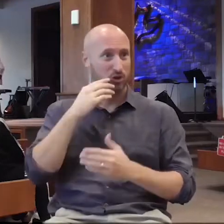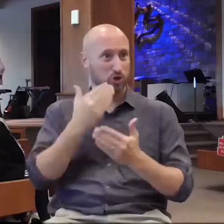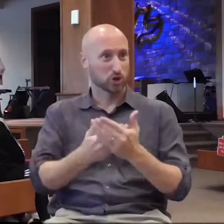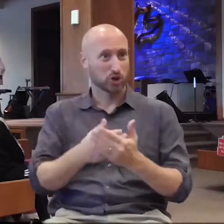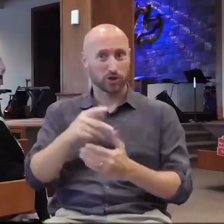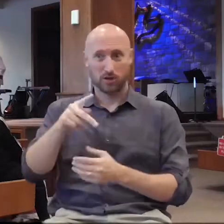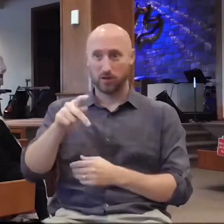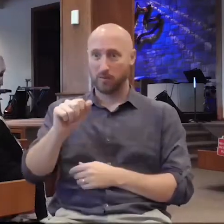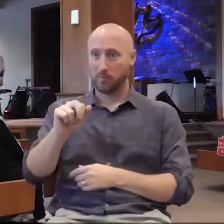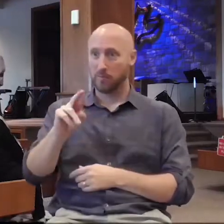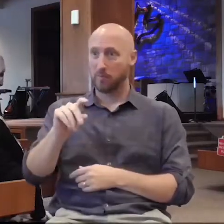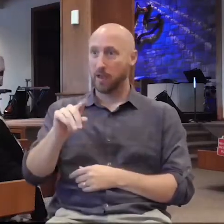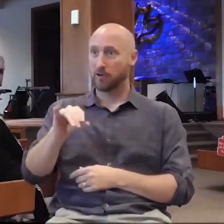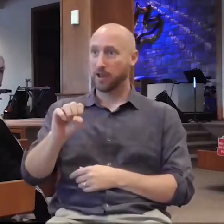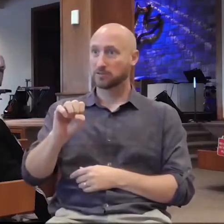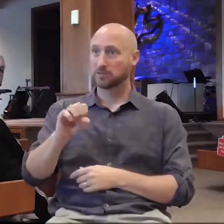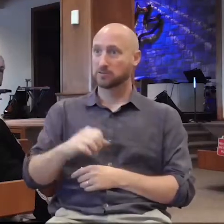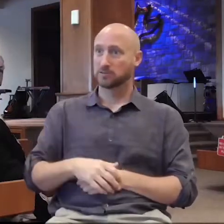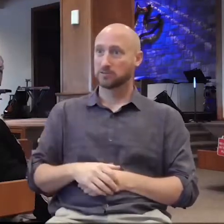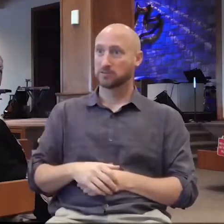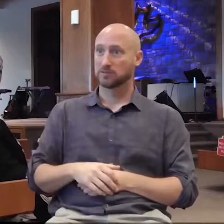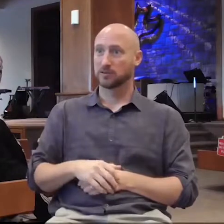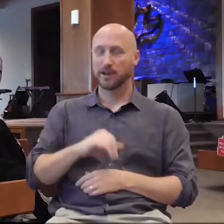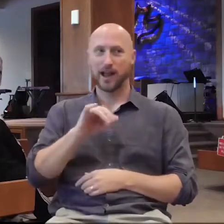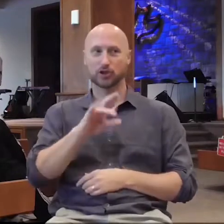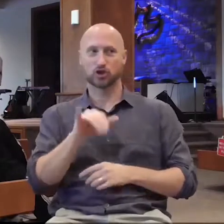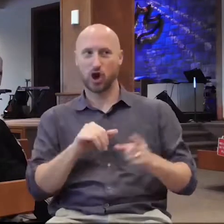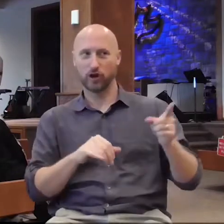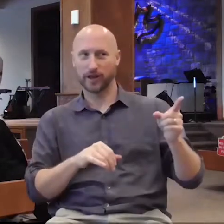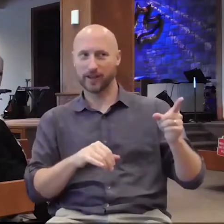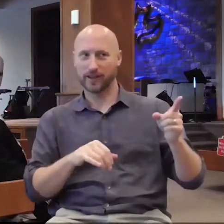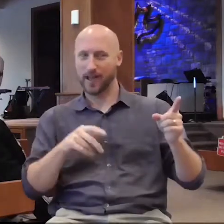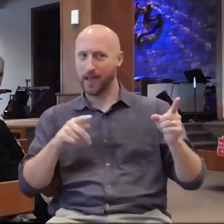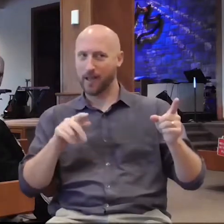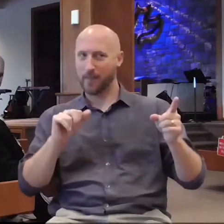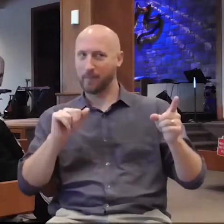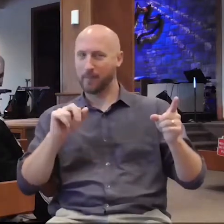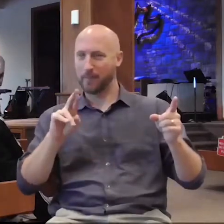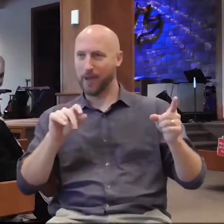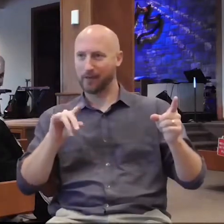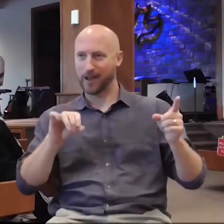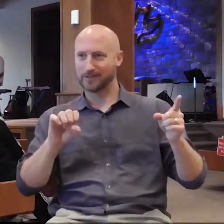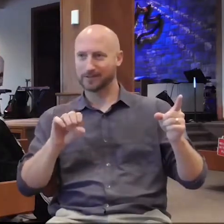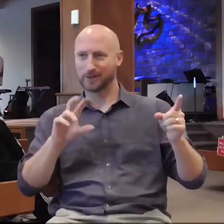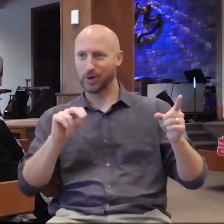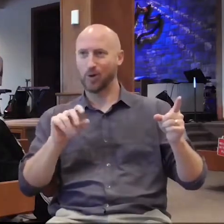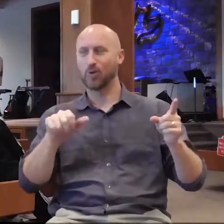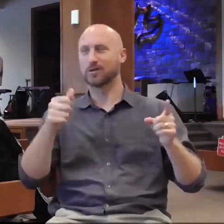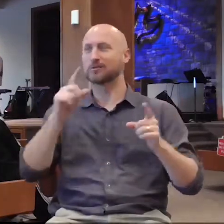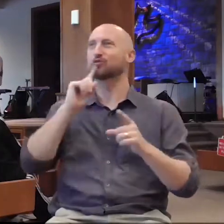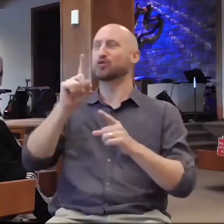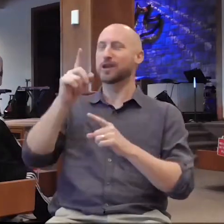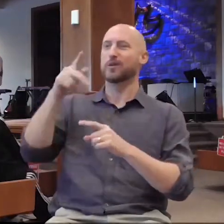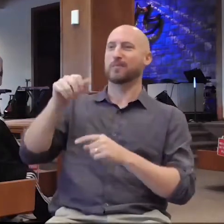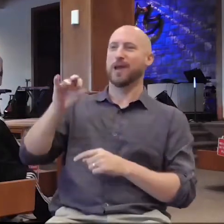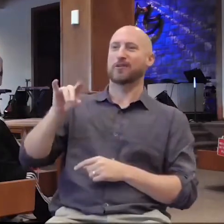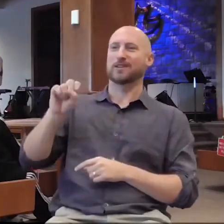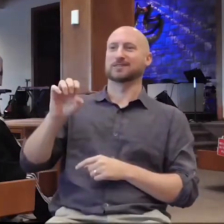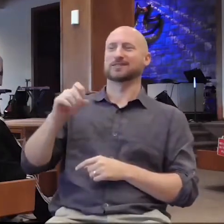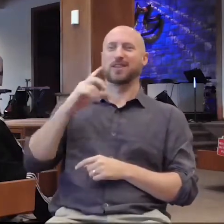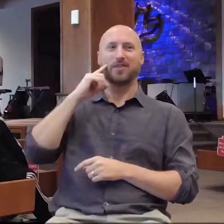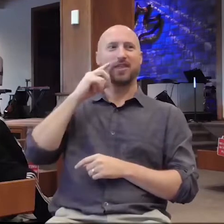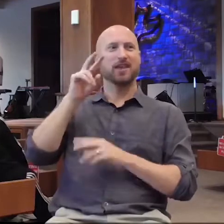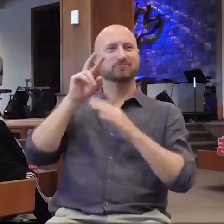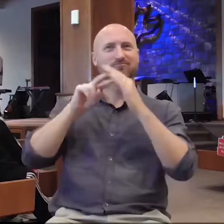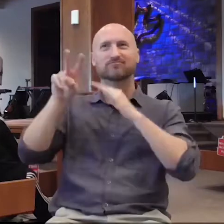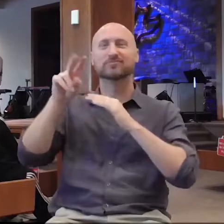Paradise? Not Jerry. I mean, just the whole idea. Paradise? Just think of what's ahead of us. When you watch the